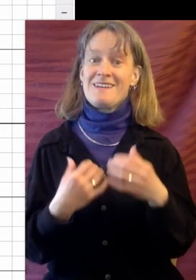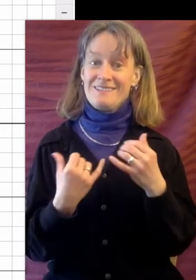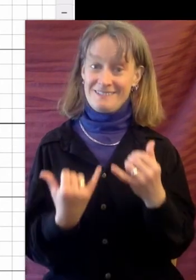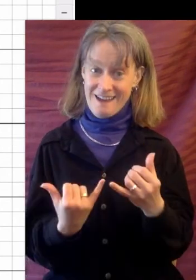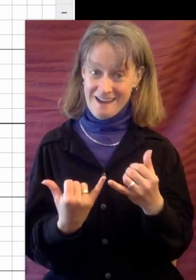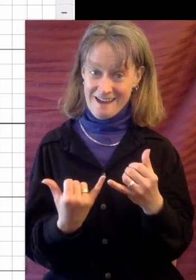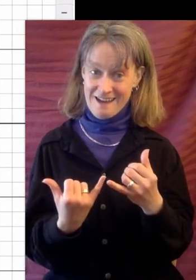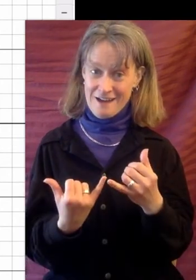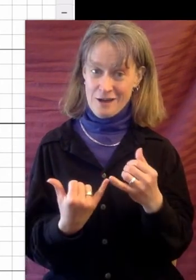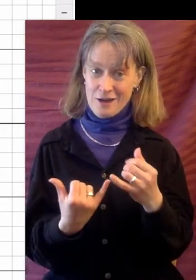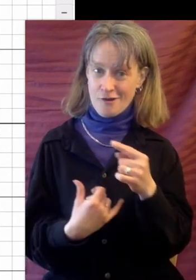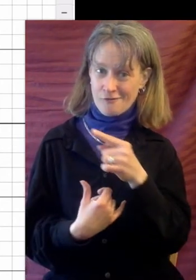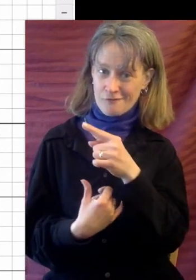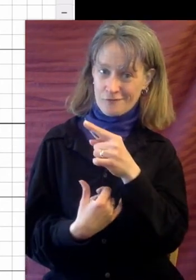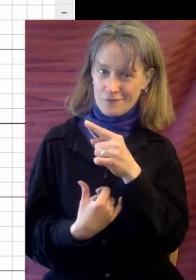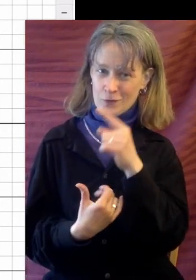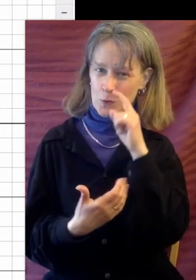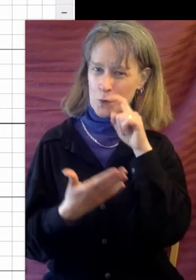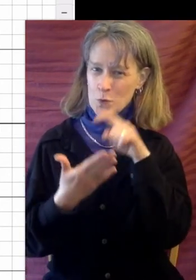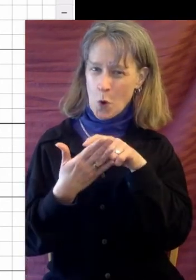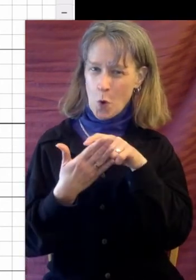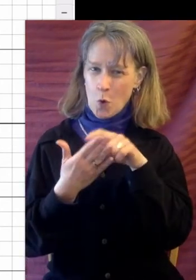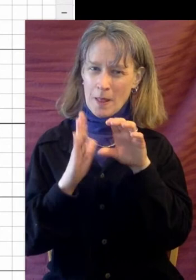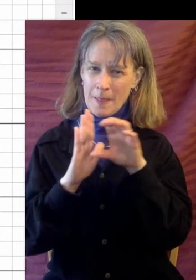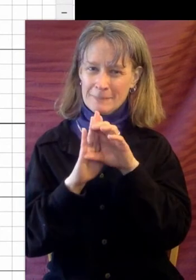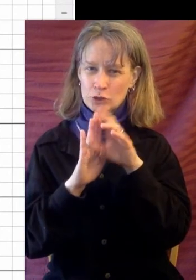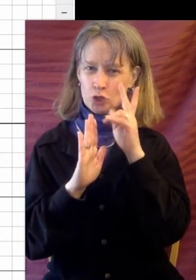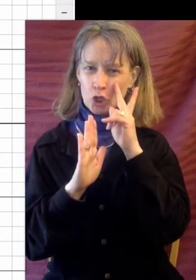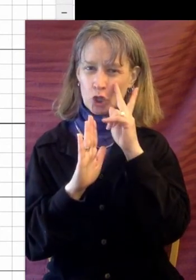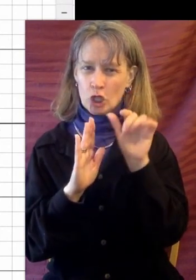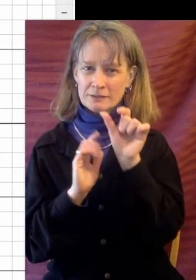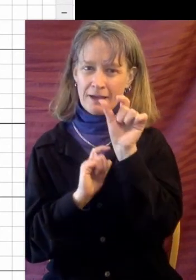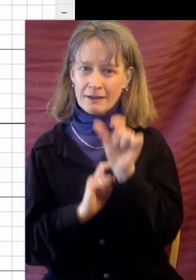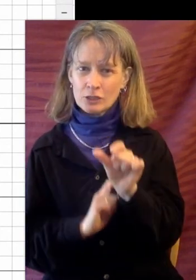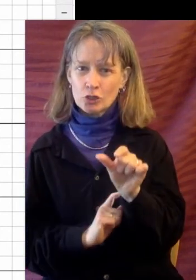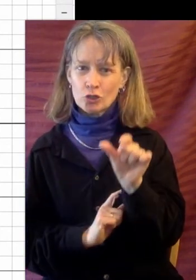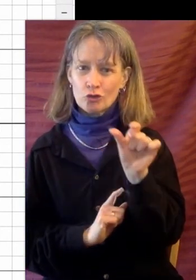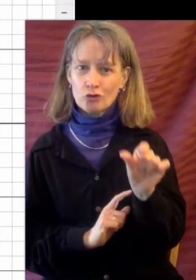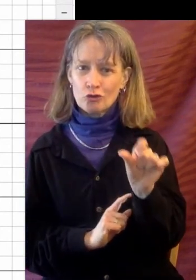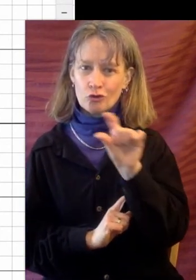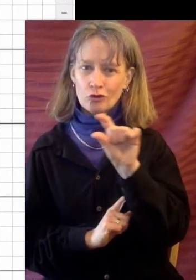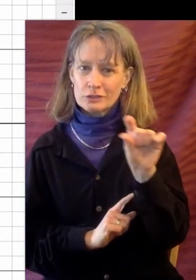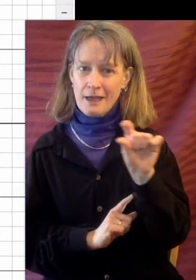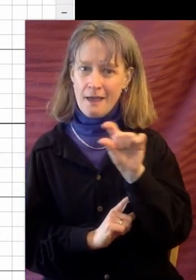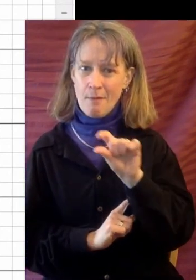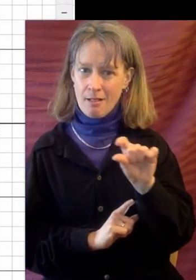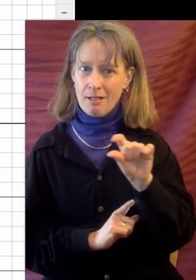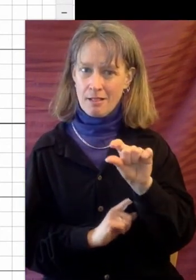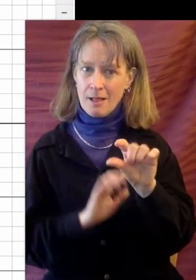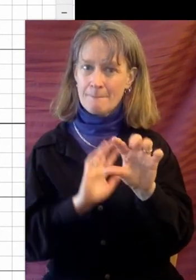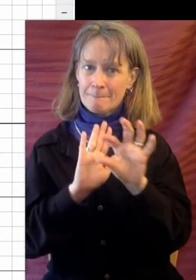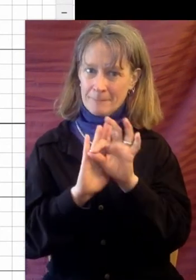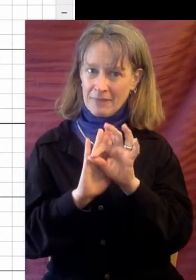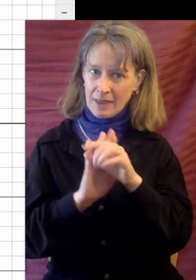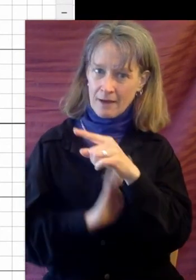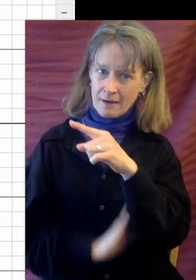And then I'm going to click in the top left this button that looks like a table.